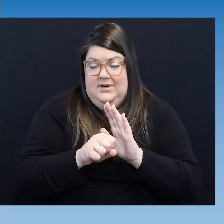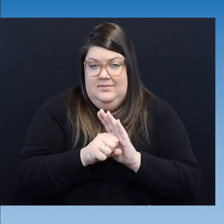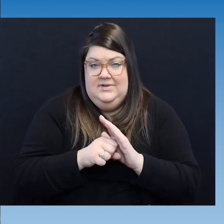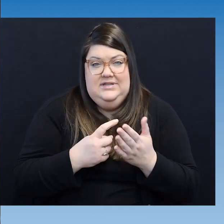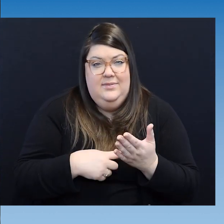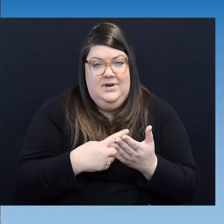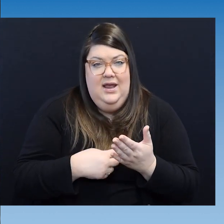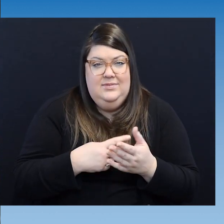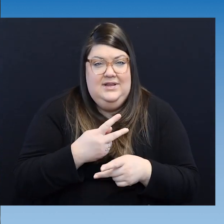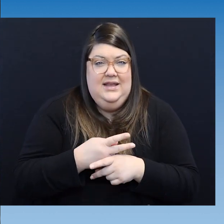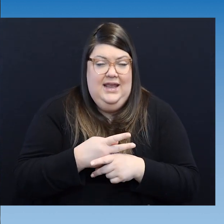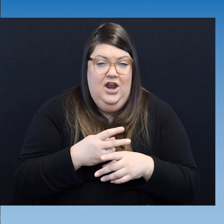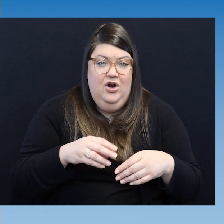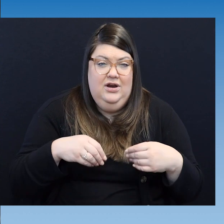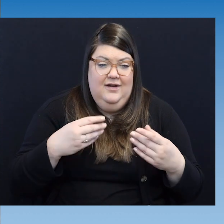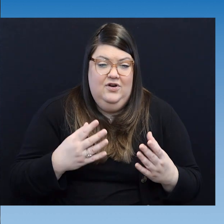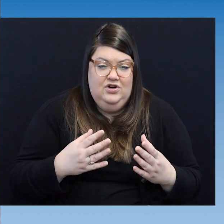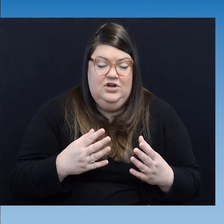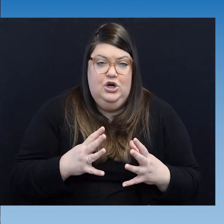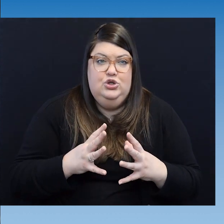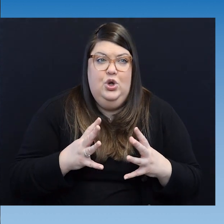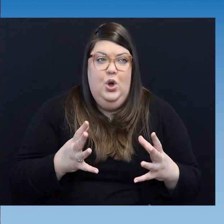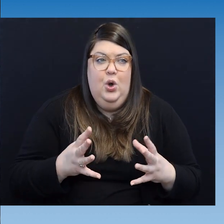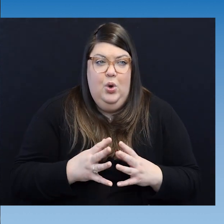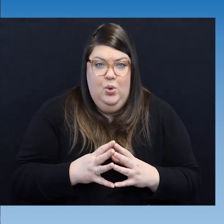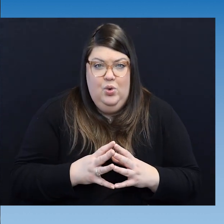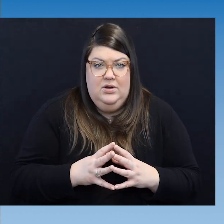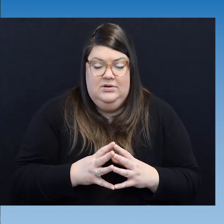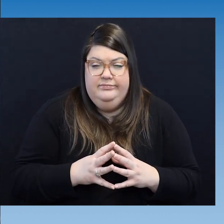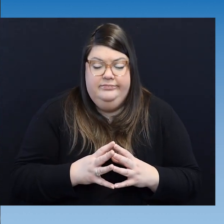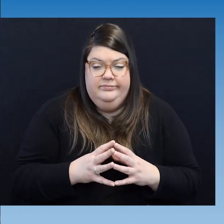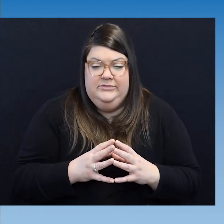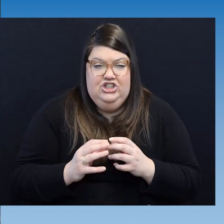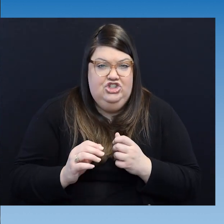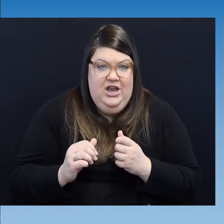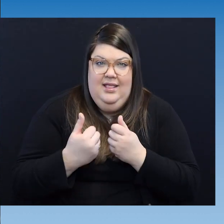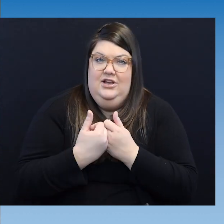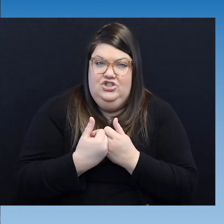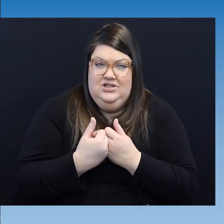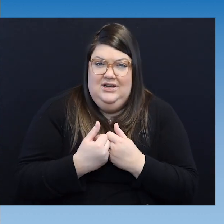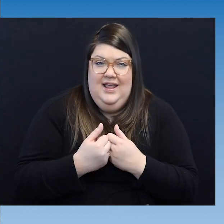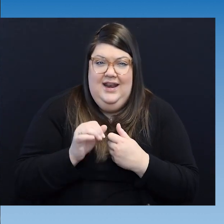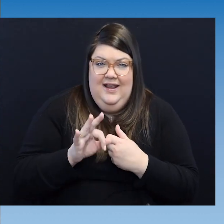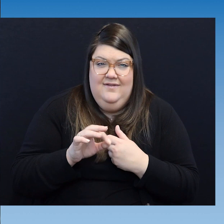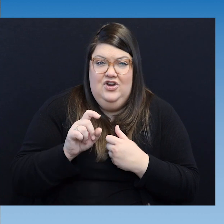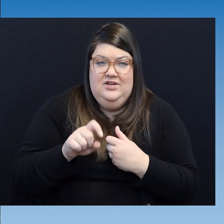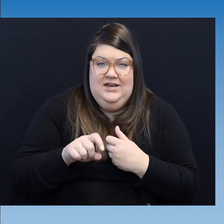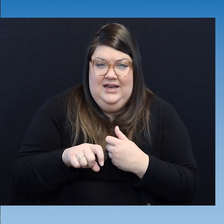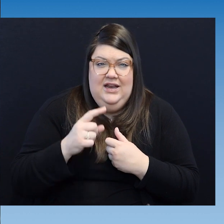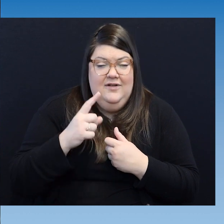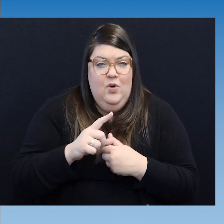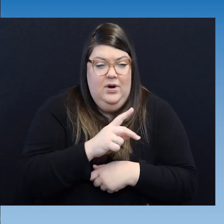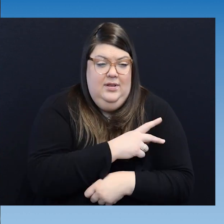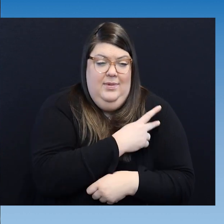caregivers are so challenged that there's a need for the patient to